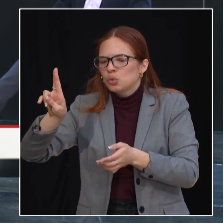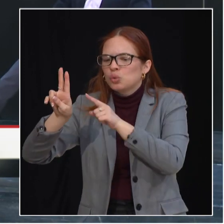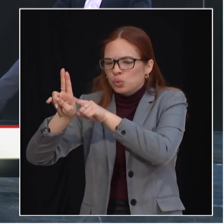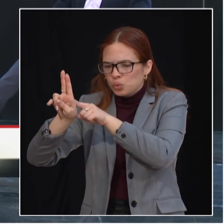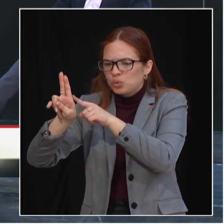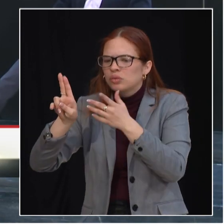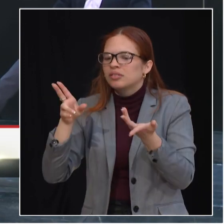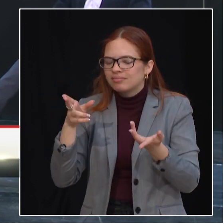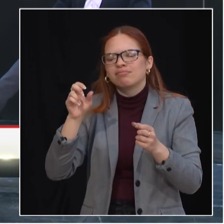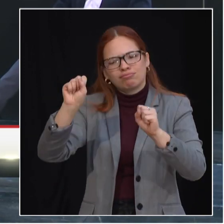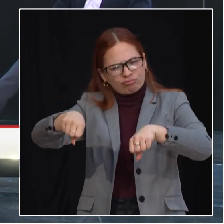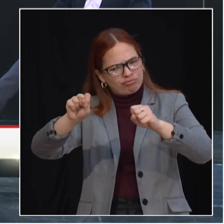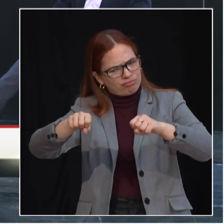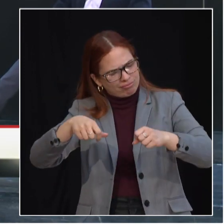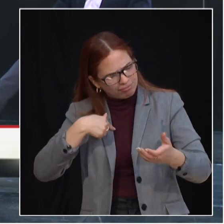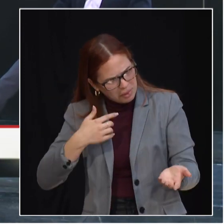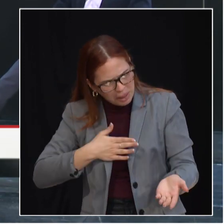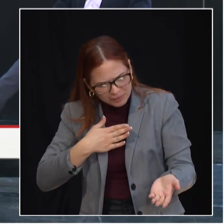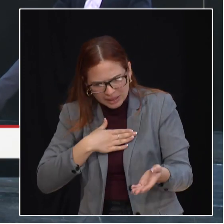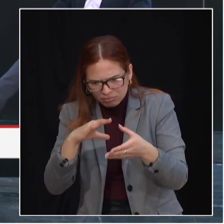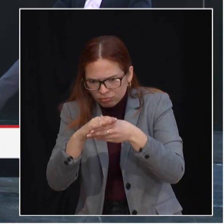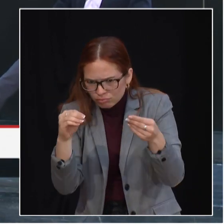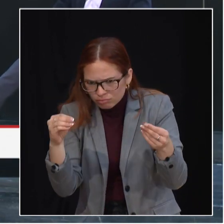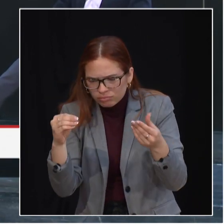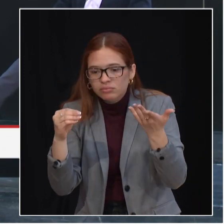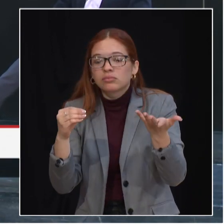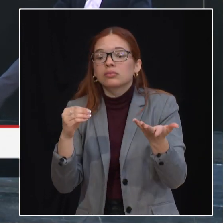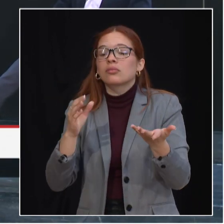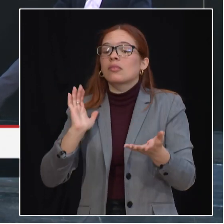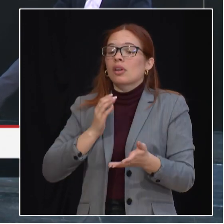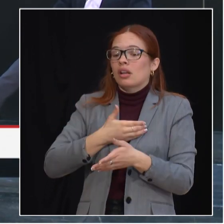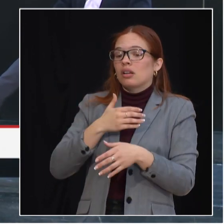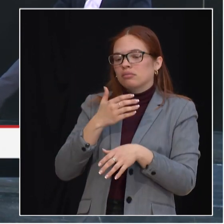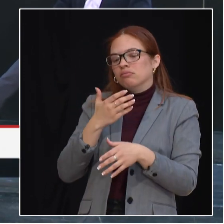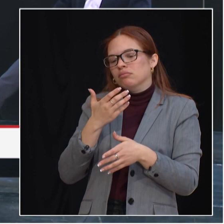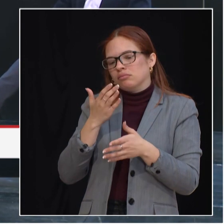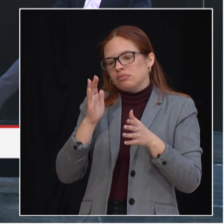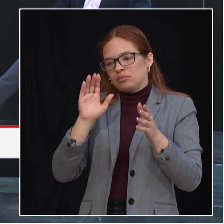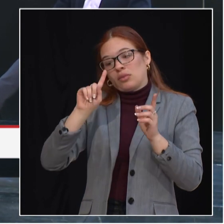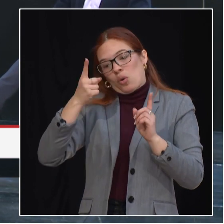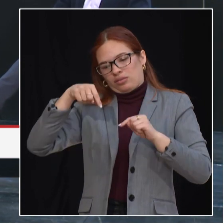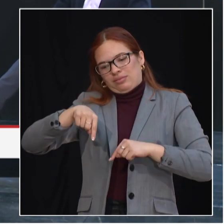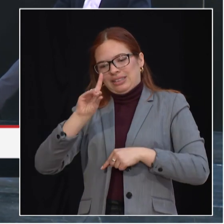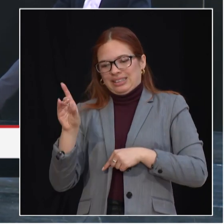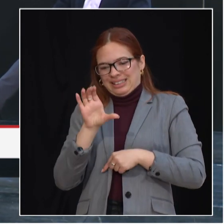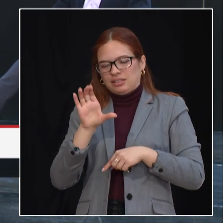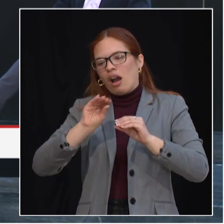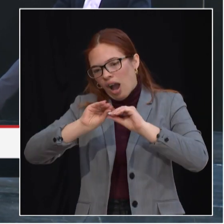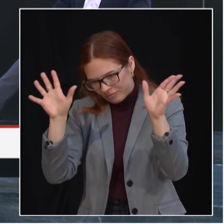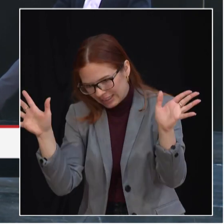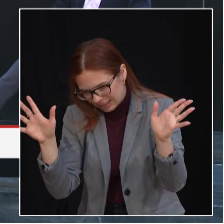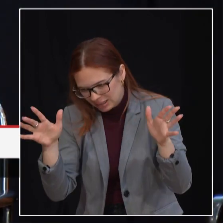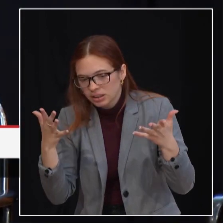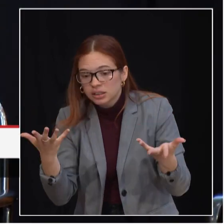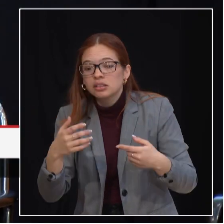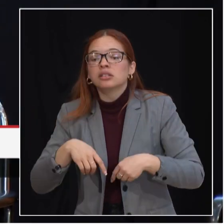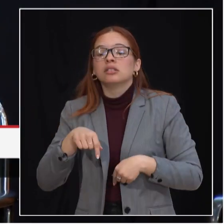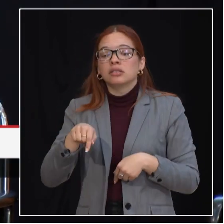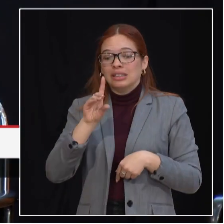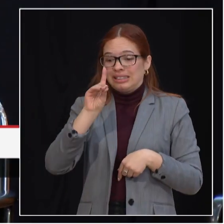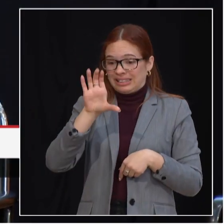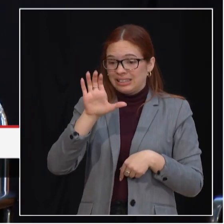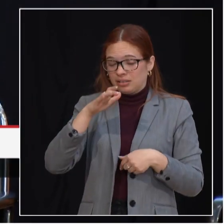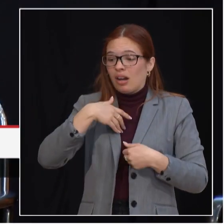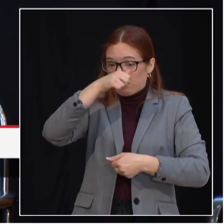Happy to be here. So Virtru, we are a DC-based company, obviously, and we were founded in DC by two brothers who are both